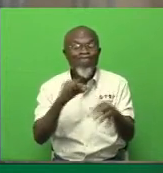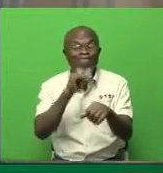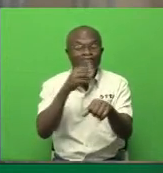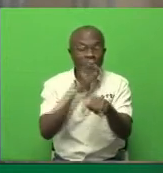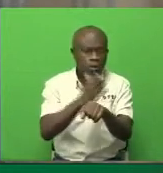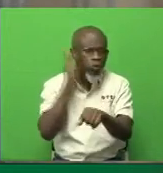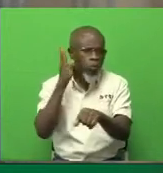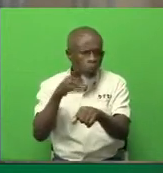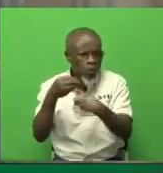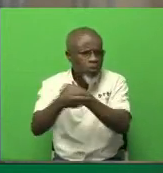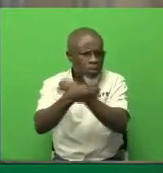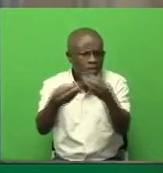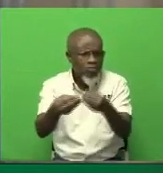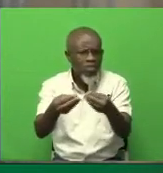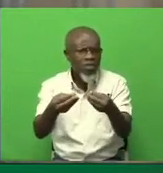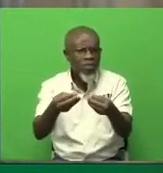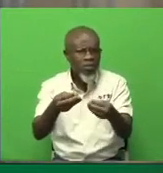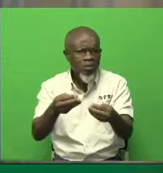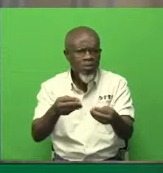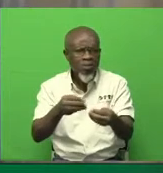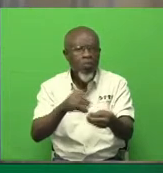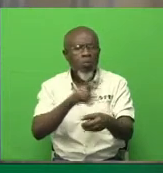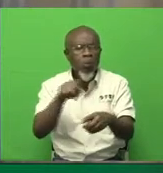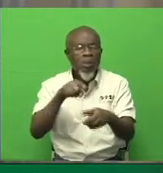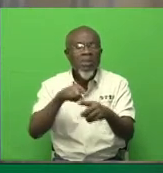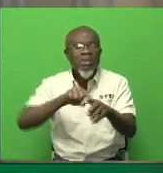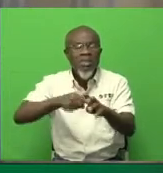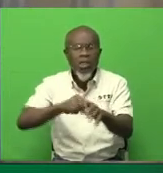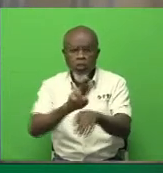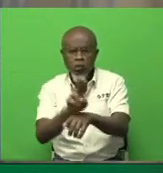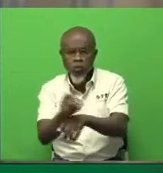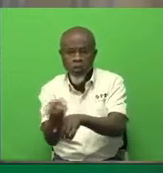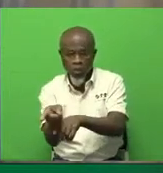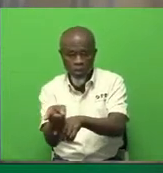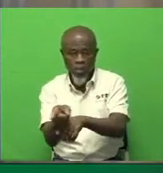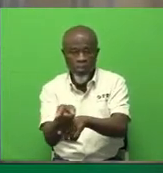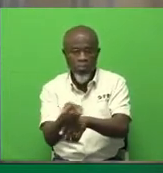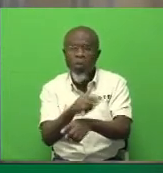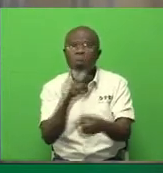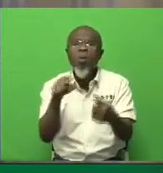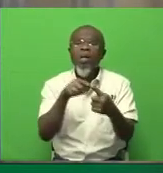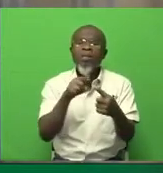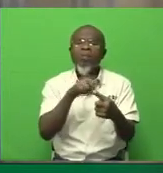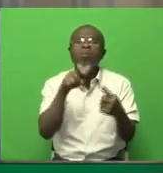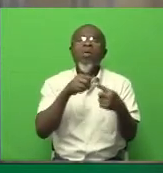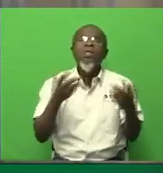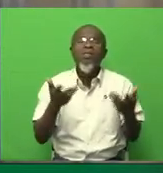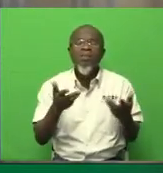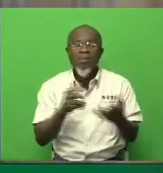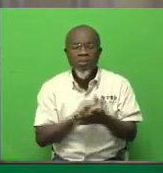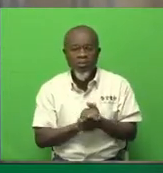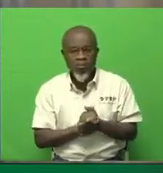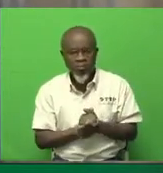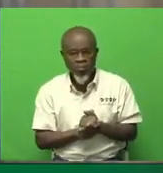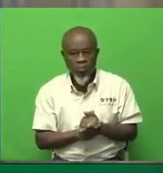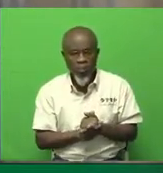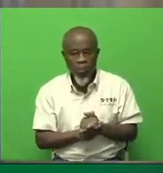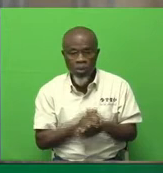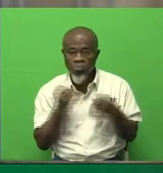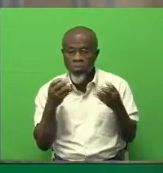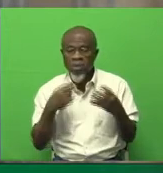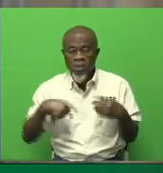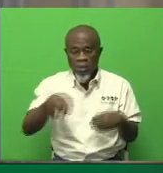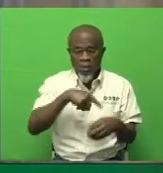occupied in the future what is that minister 4500 jobs and I'm reminded many of us in this house we